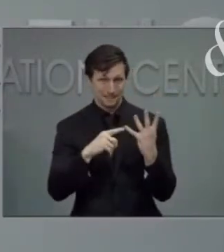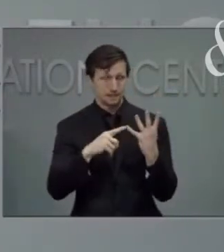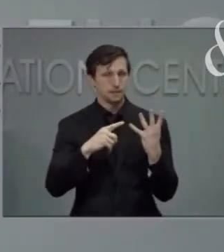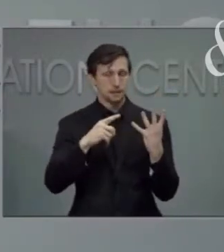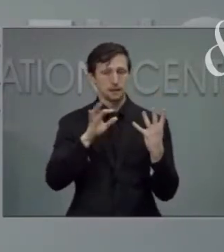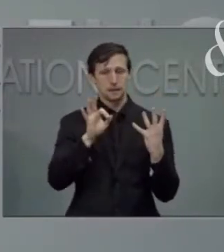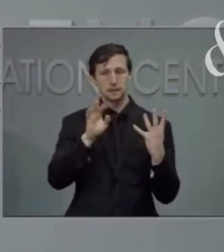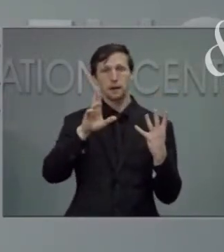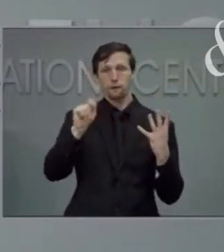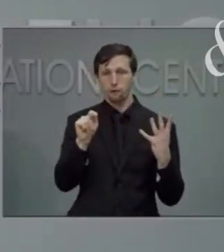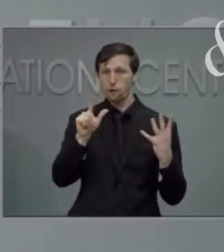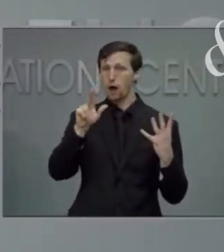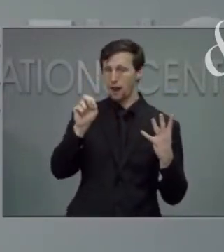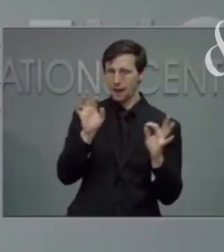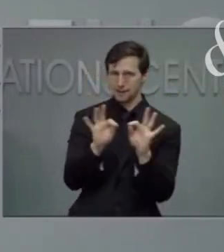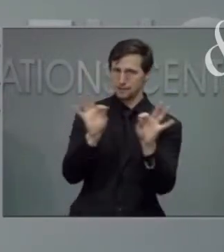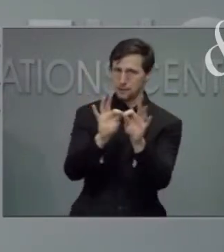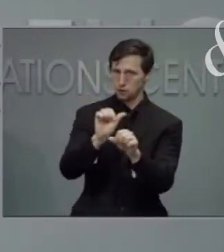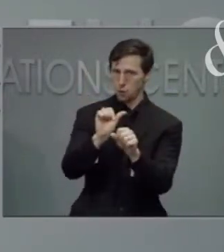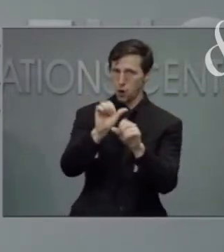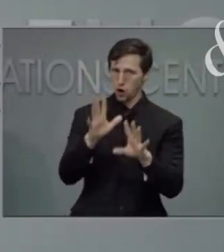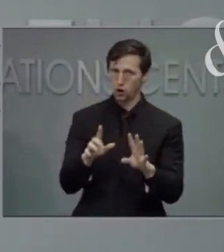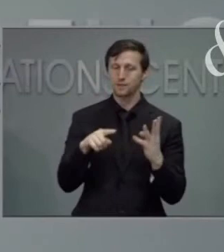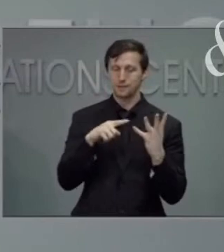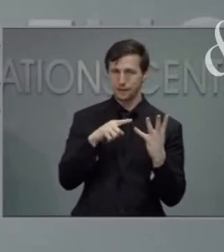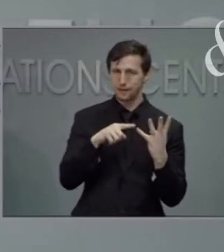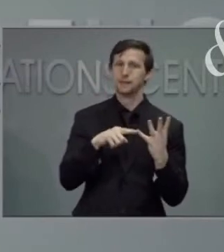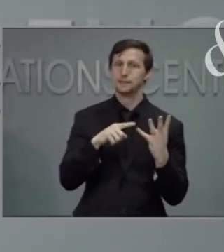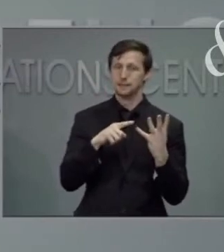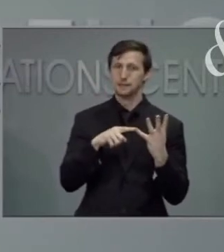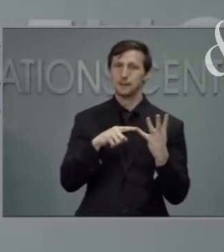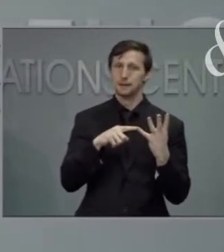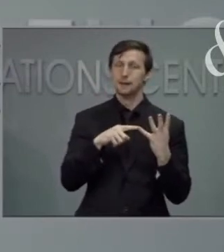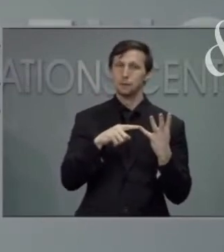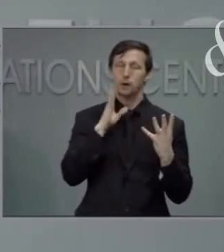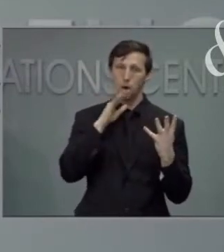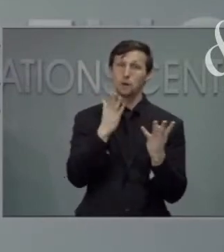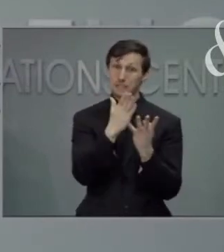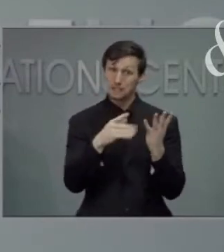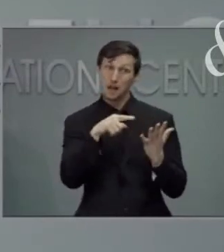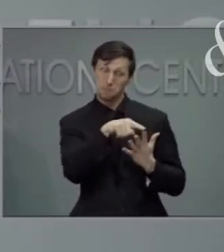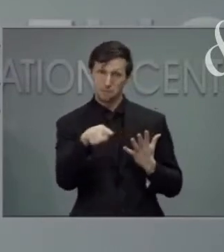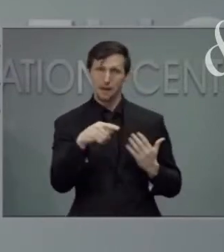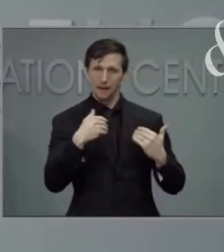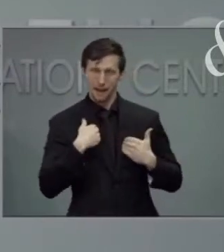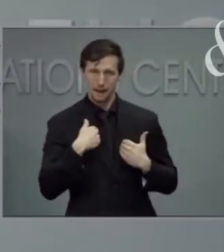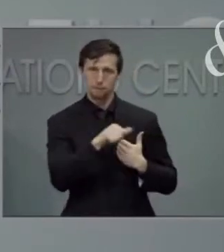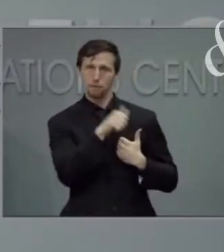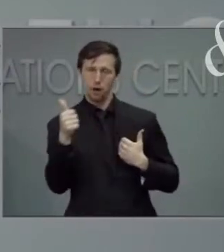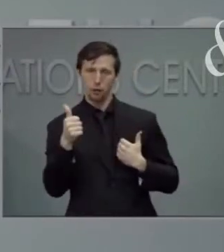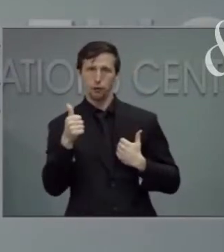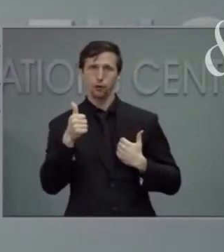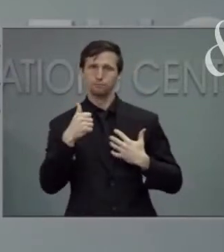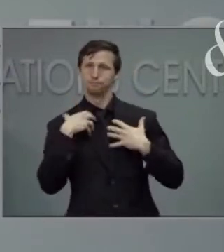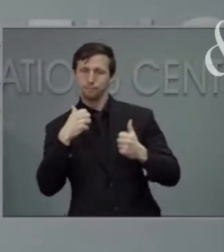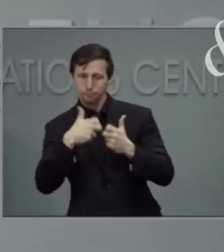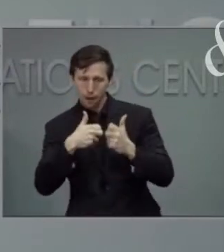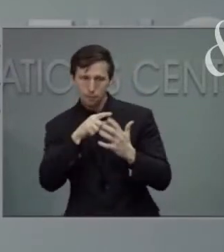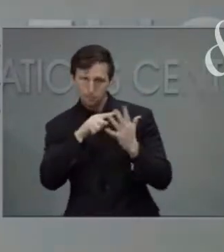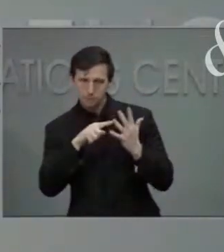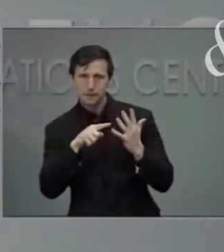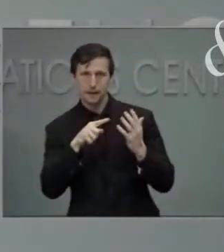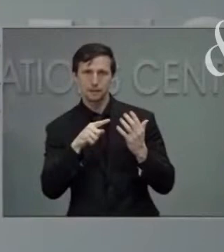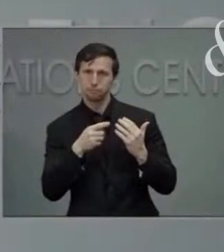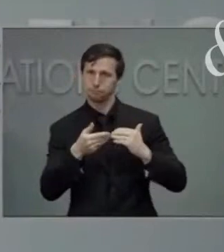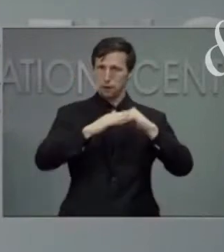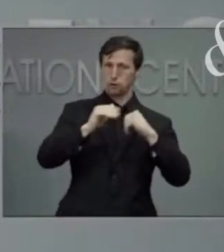frontline essential workers. We know in that category of folks that there are those with multiple chronic conditions. We